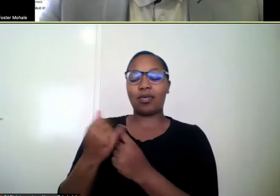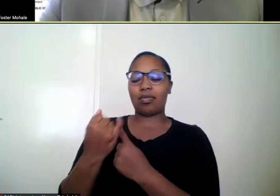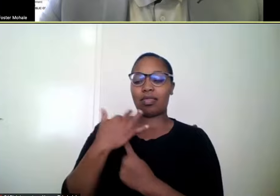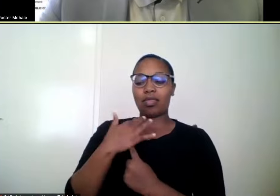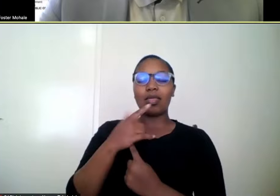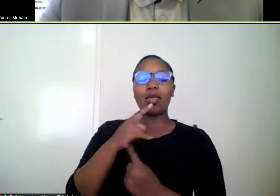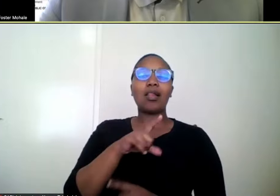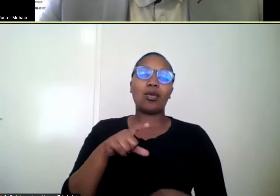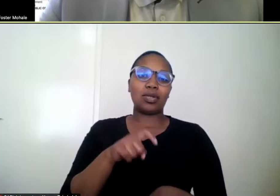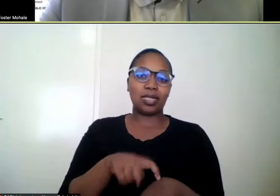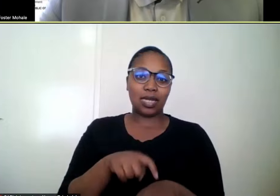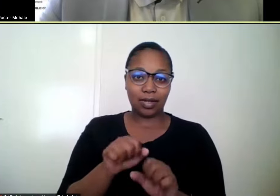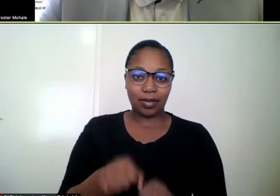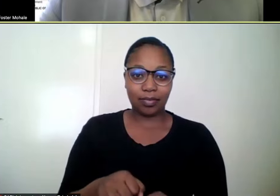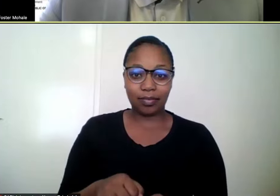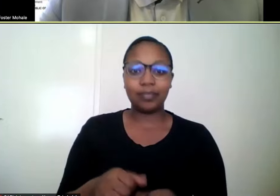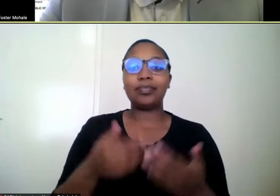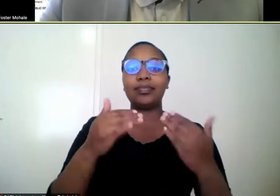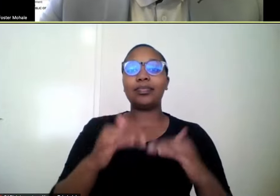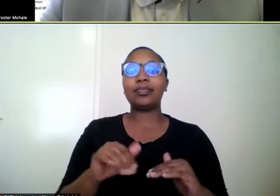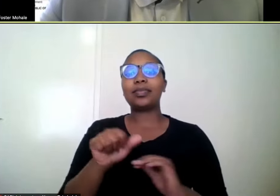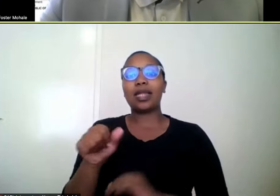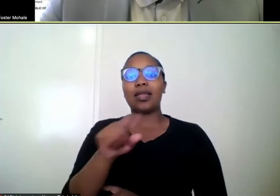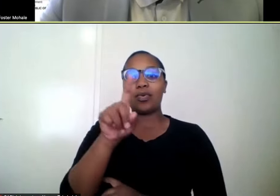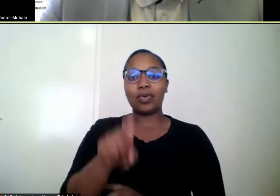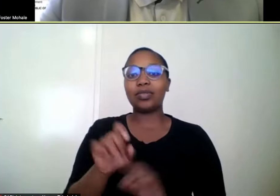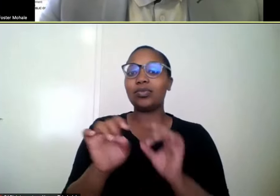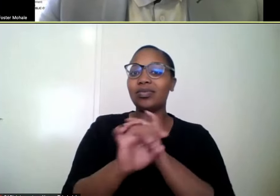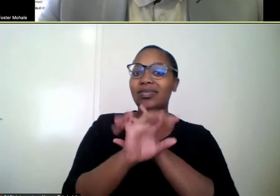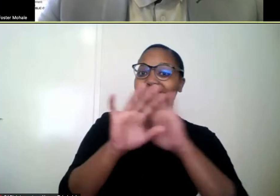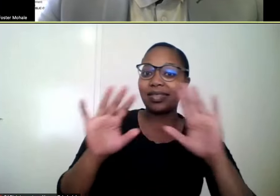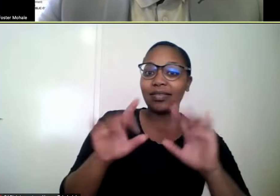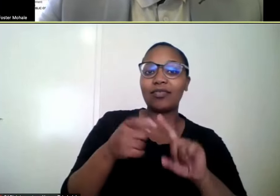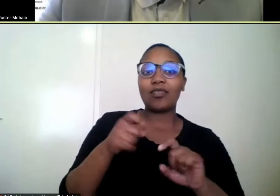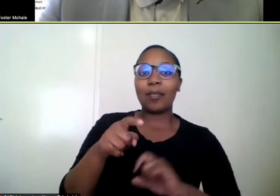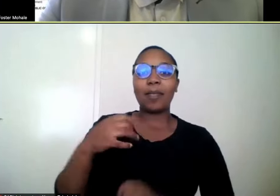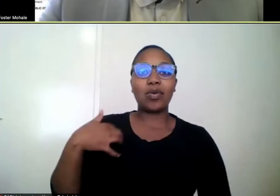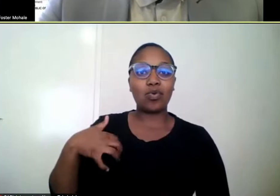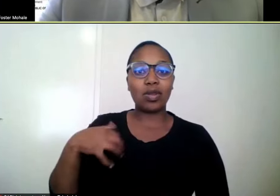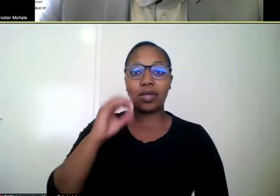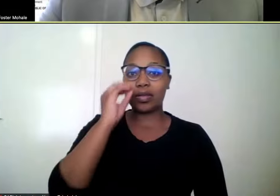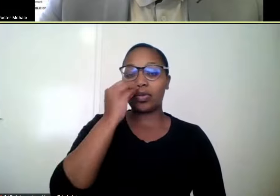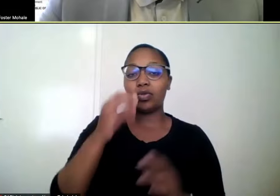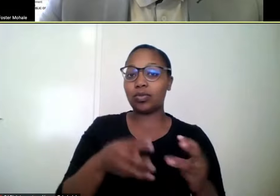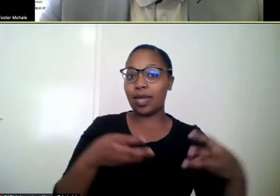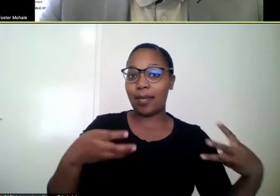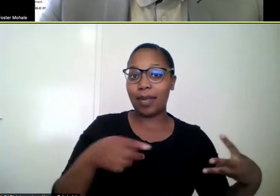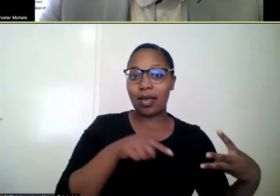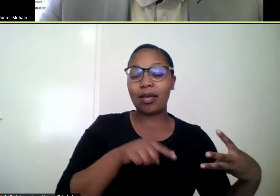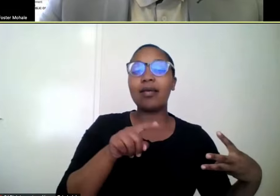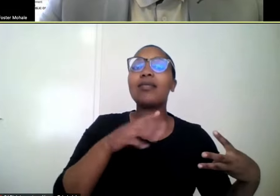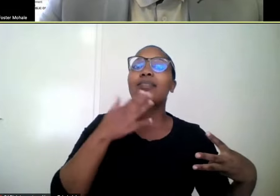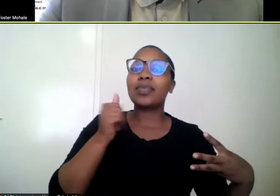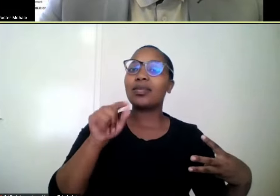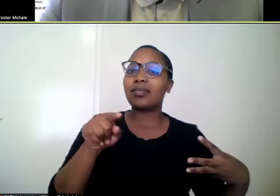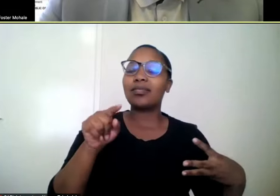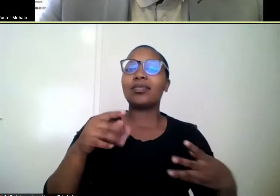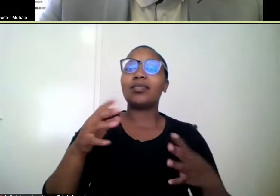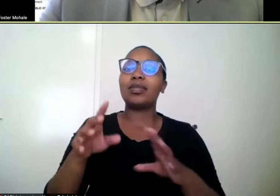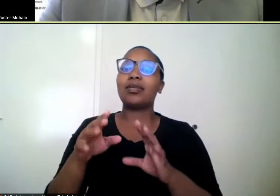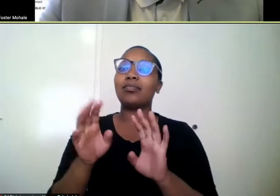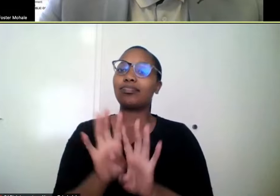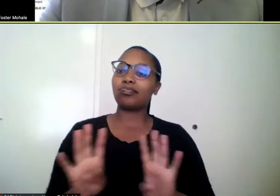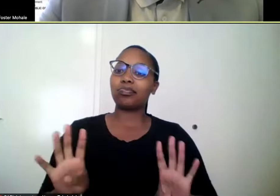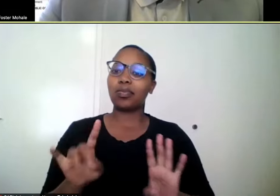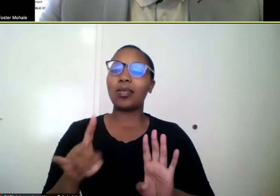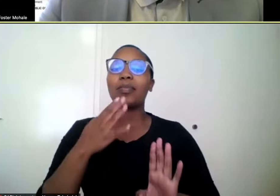Another question is a clarity-seeking question from Record newspaper. Can the panel clarify whether this variant has been found